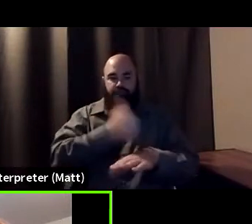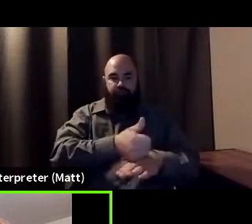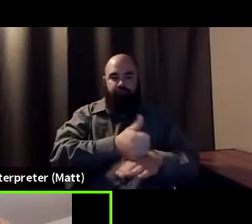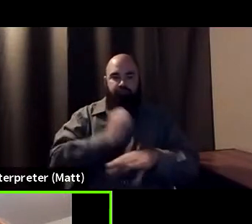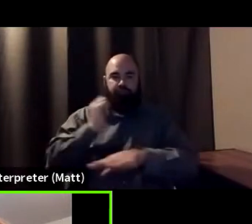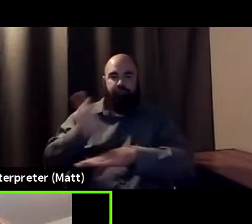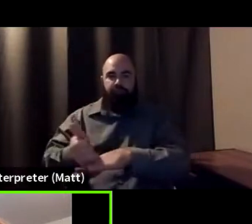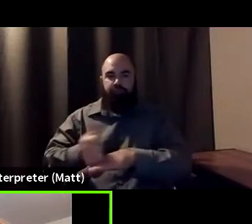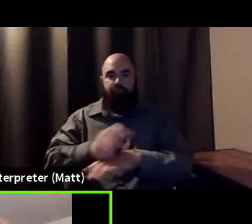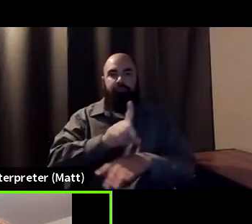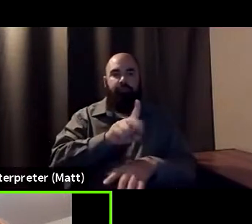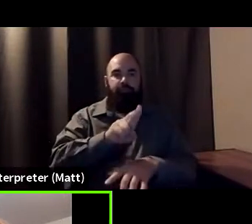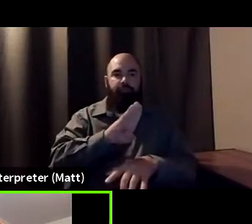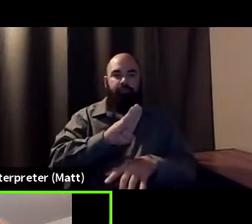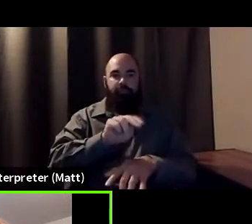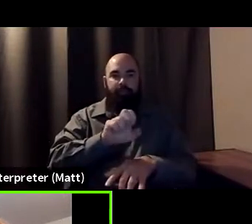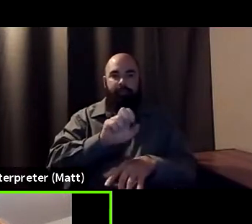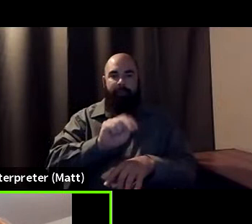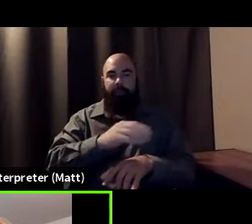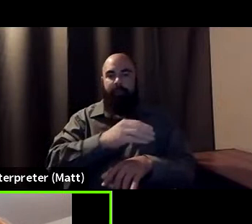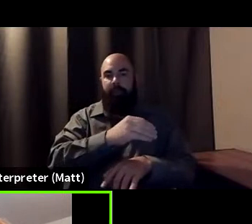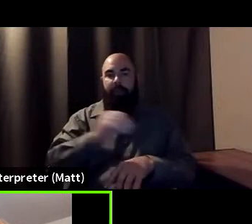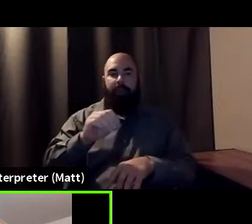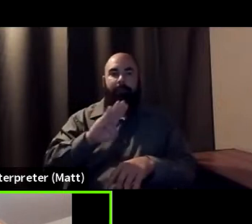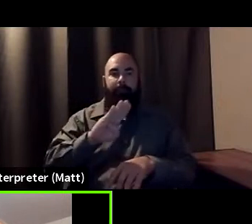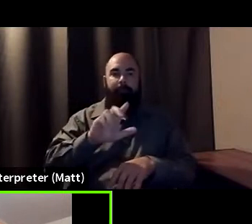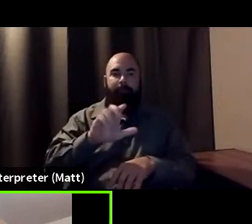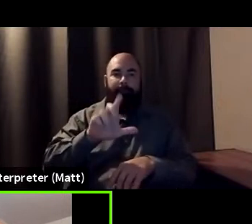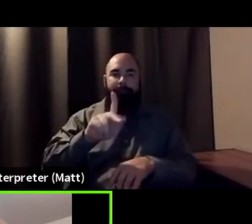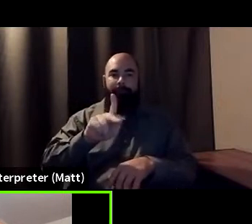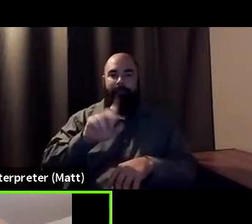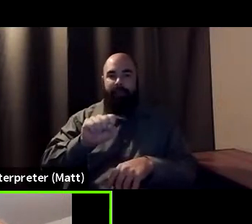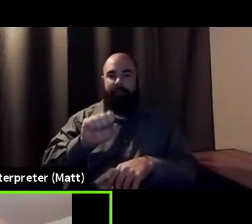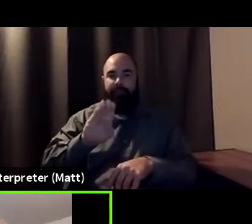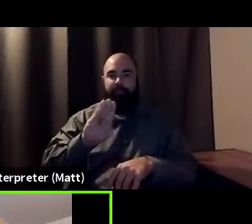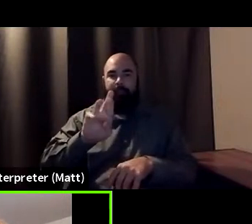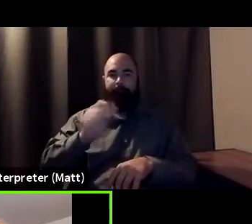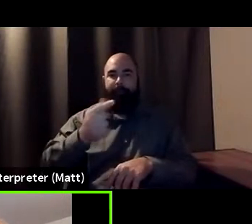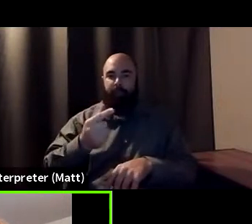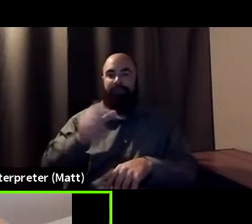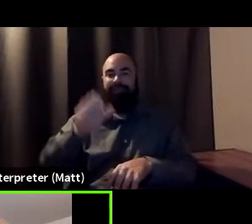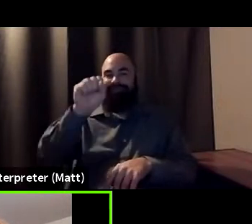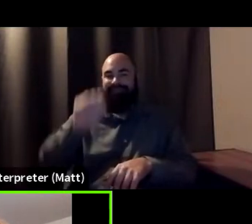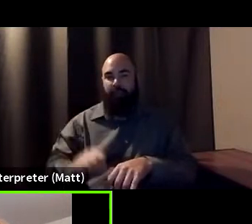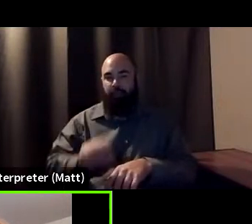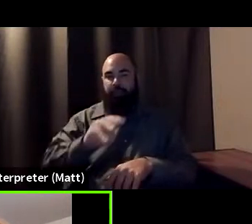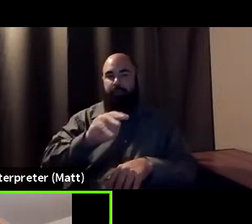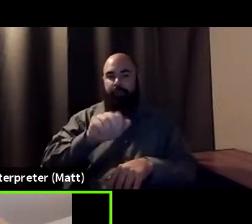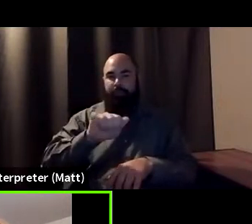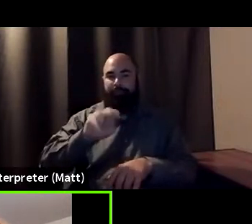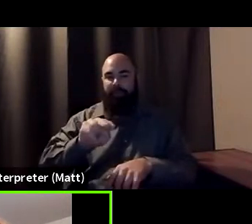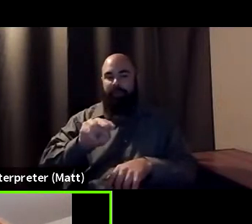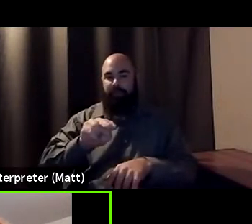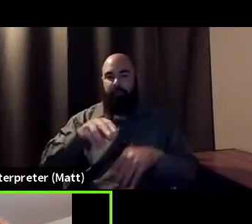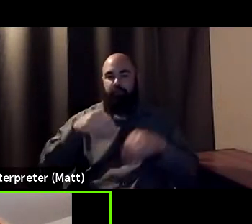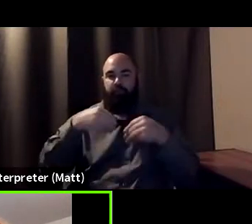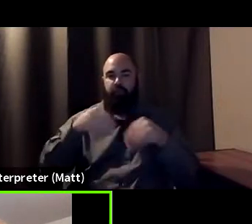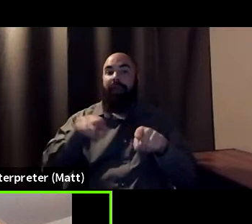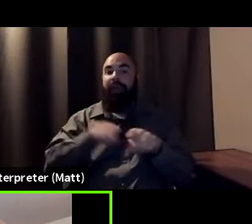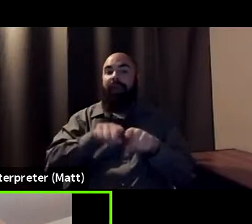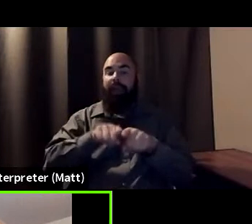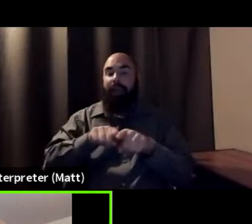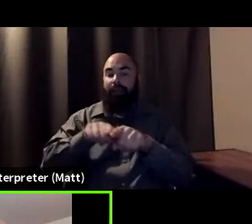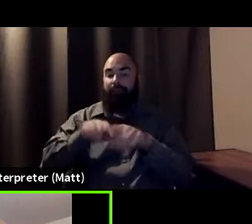the Dublin store and the Blacksburg South Main store. The federal vaccine also goes to select Kroger